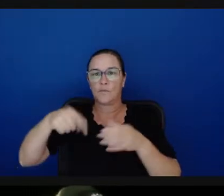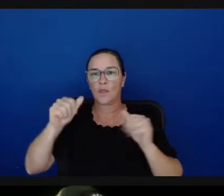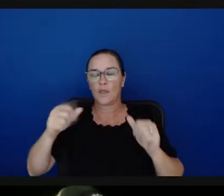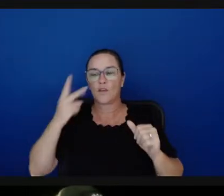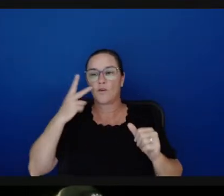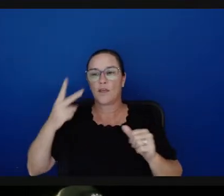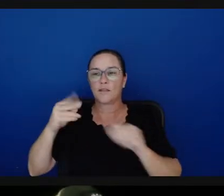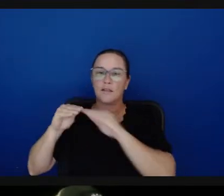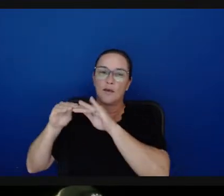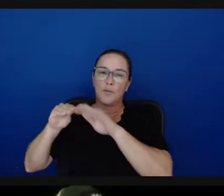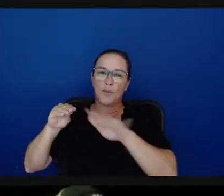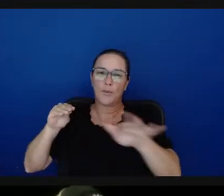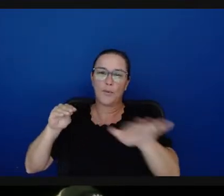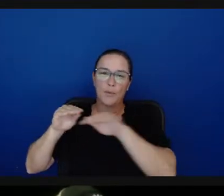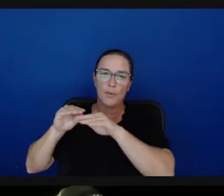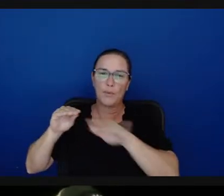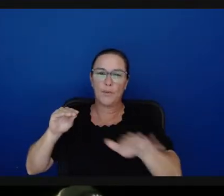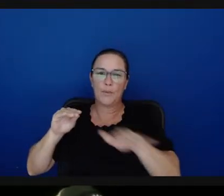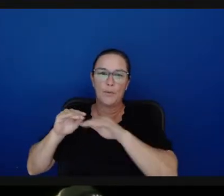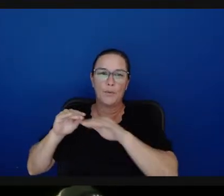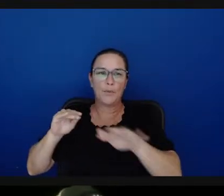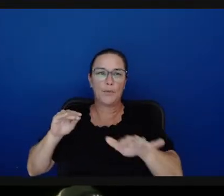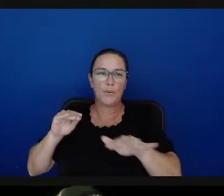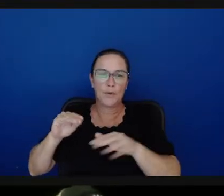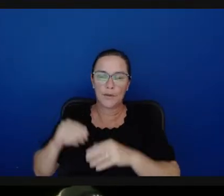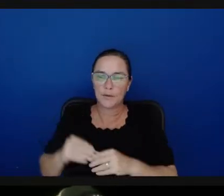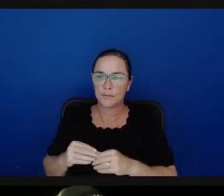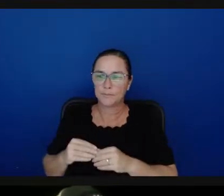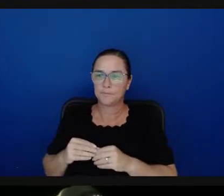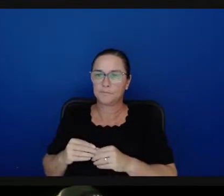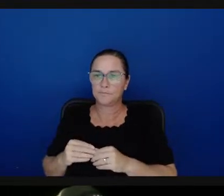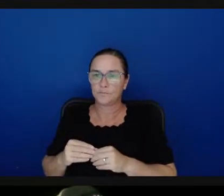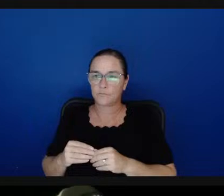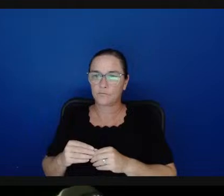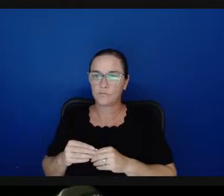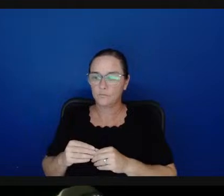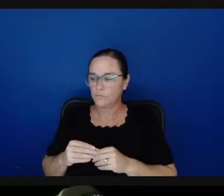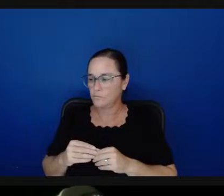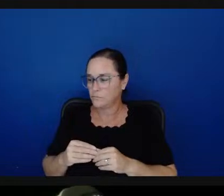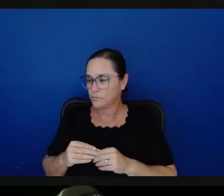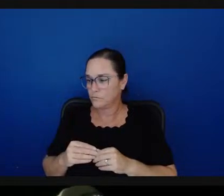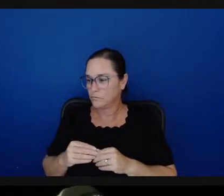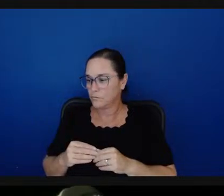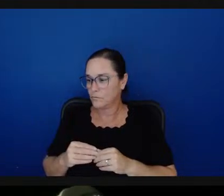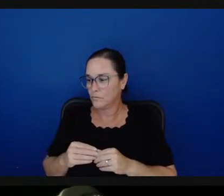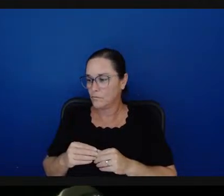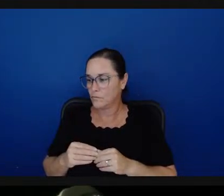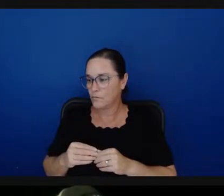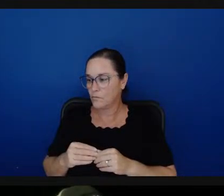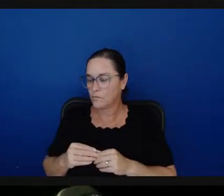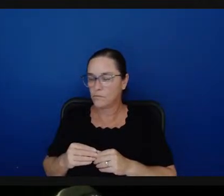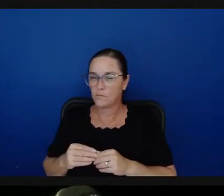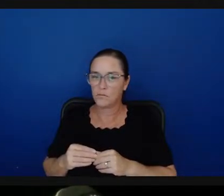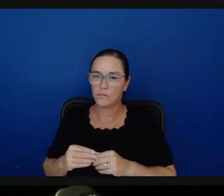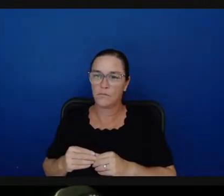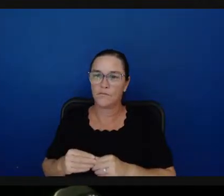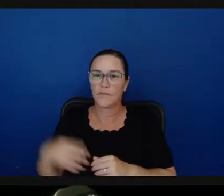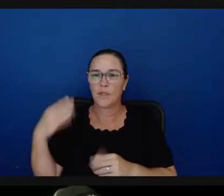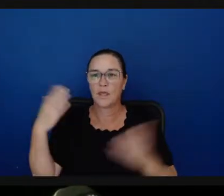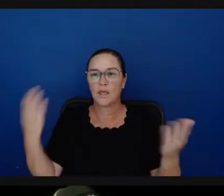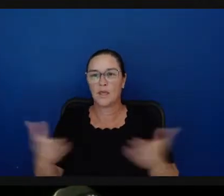of this gas blowing across the summit here from the vent. The current state of things, here is the F1